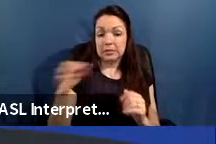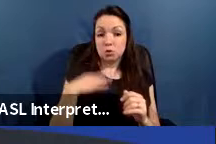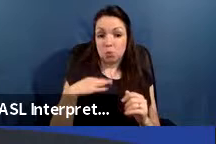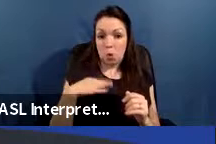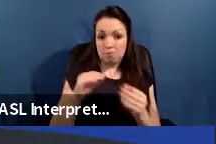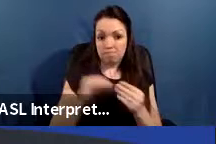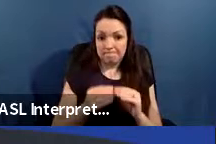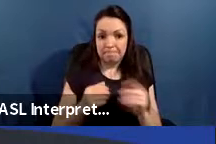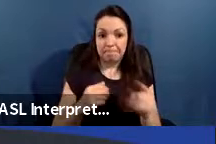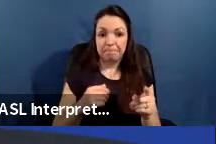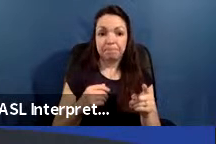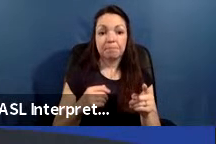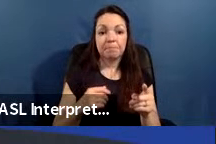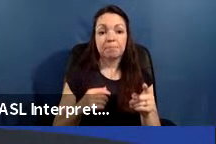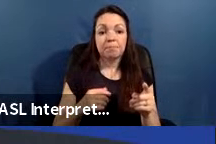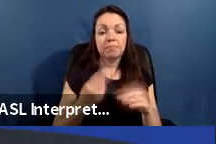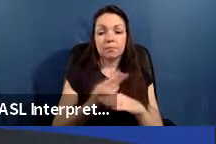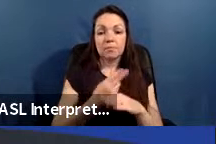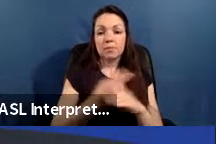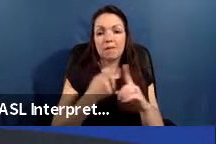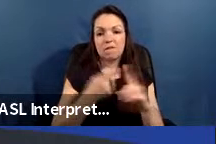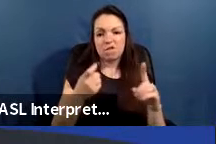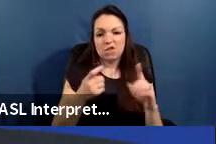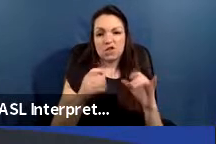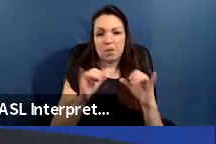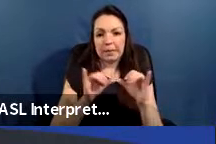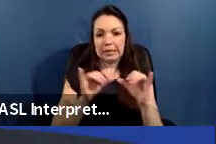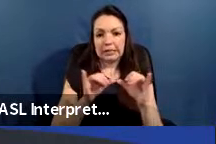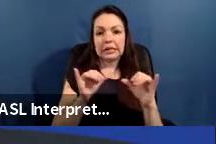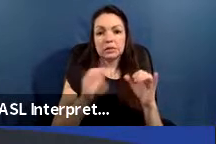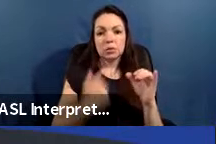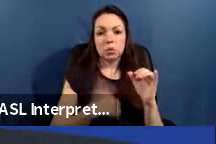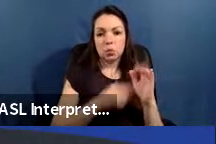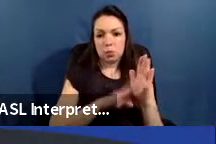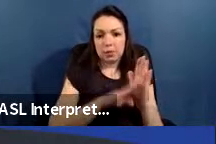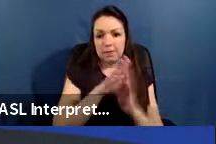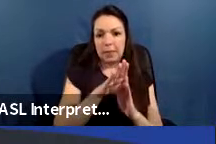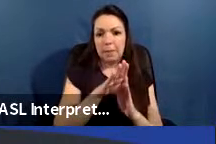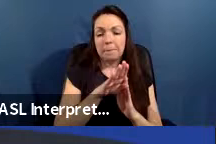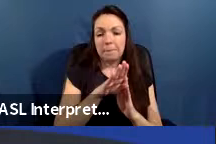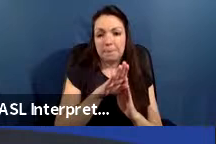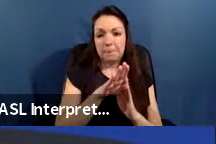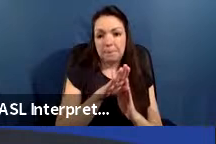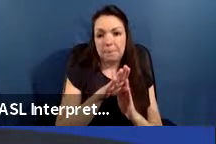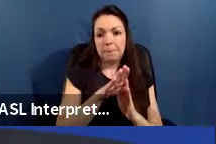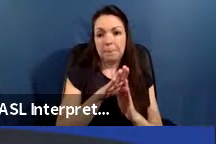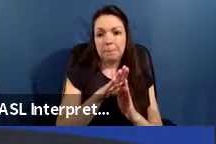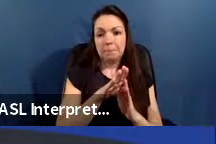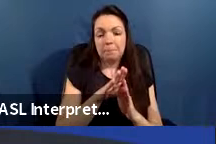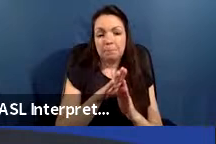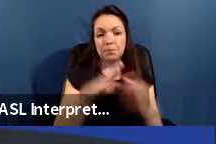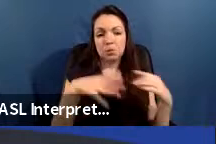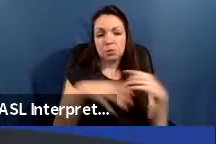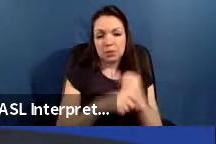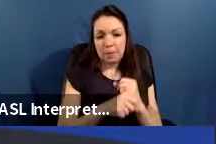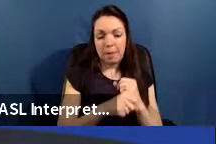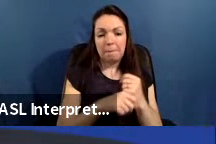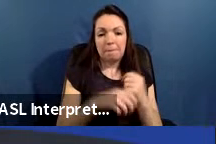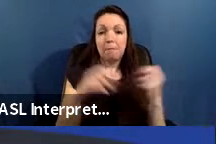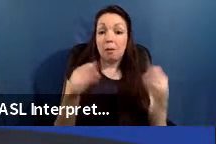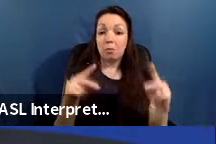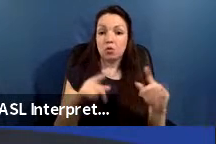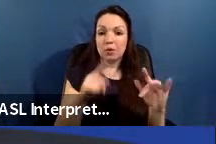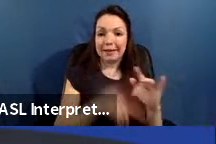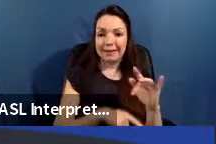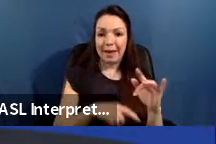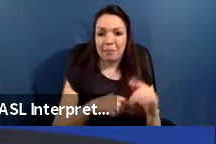data from the index that was developed to sum up the opportunity gaps and